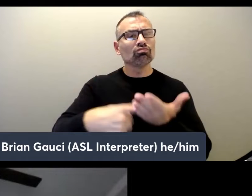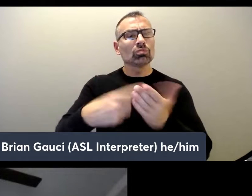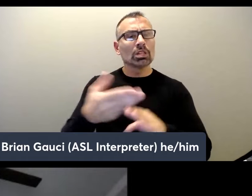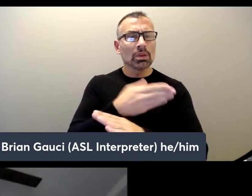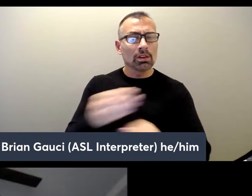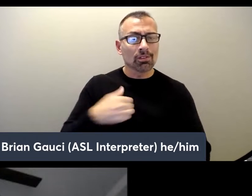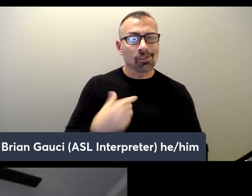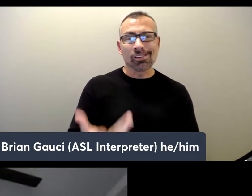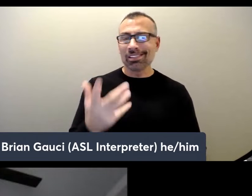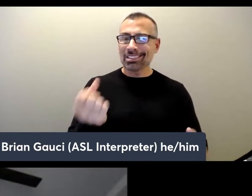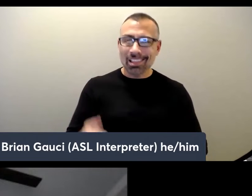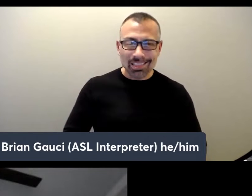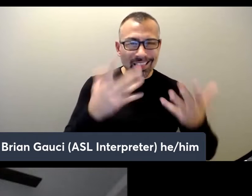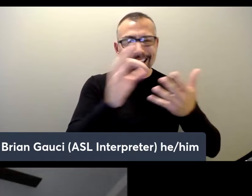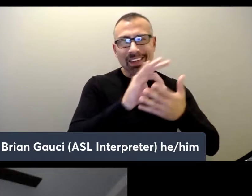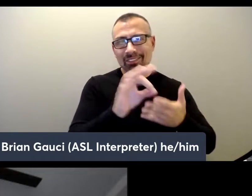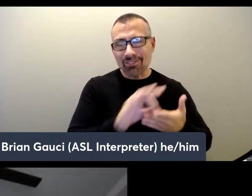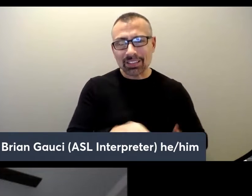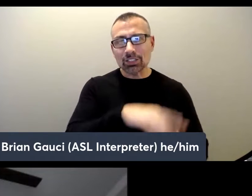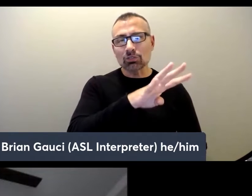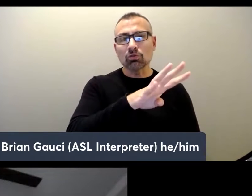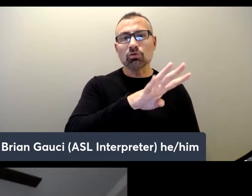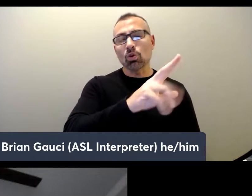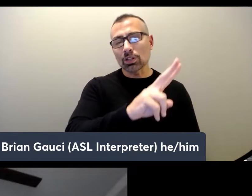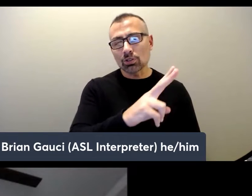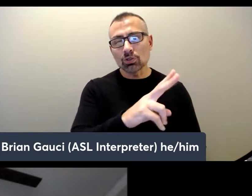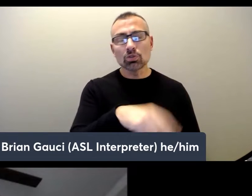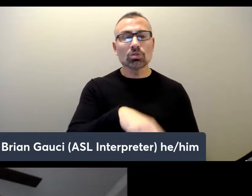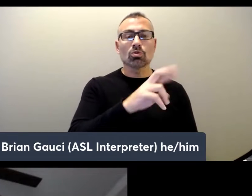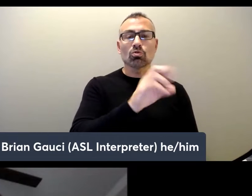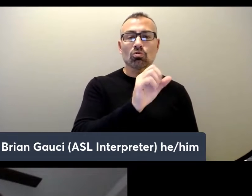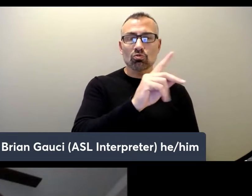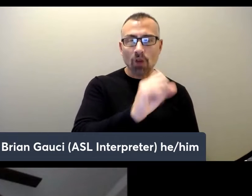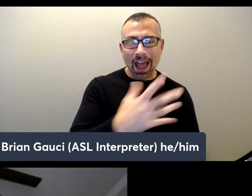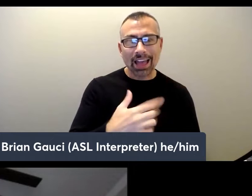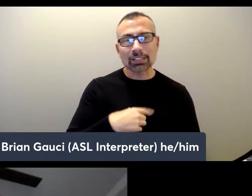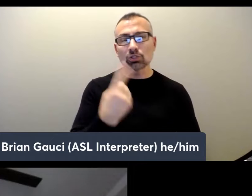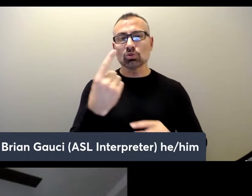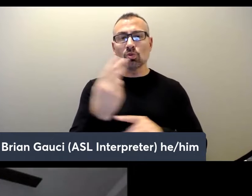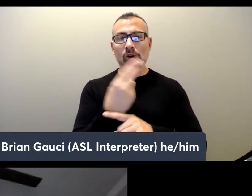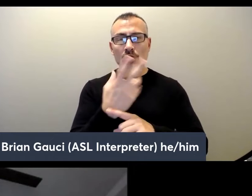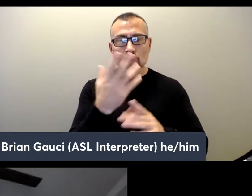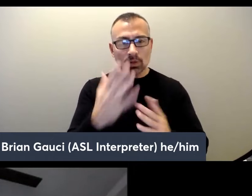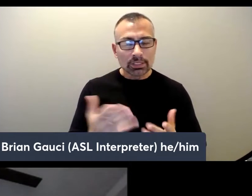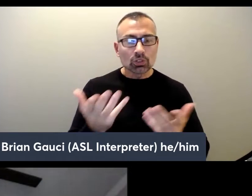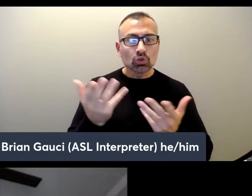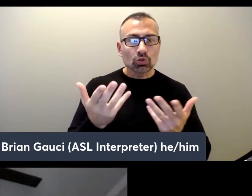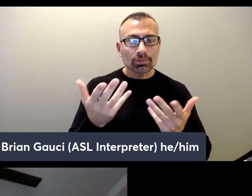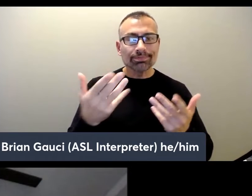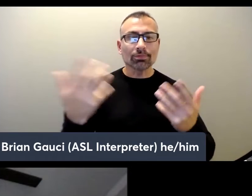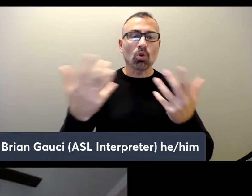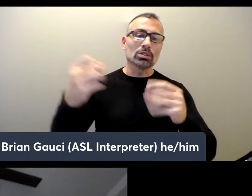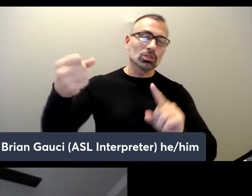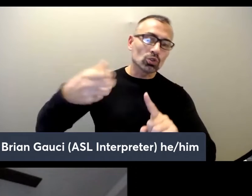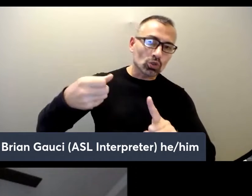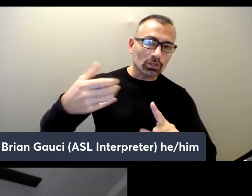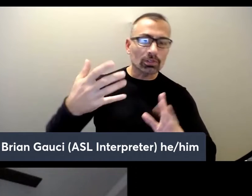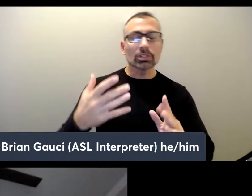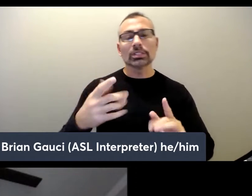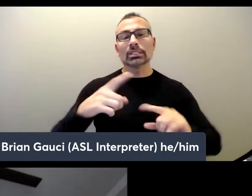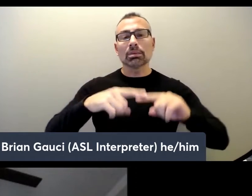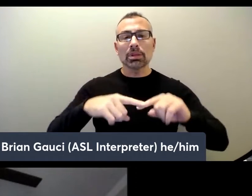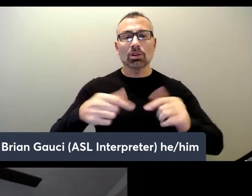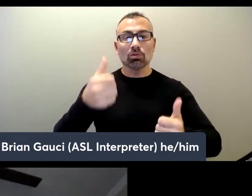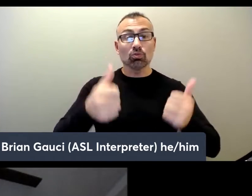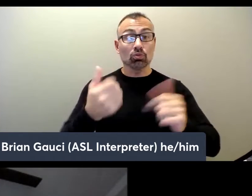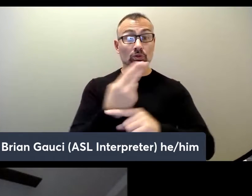42U racks to 1U and 2U servers, depending on the type of use case. So we always start at the infrastructure level, and that kind of helps steer